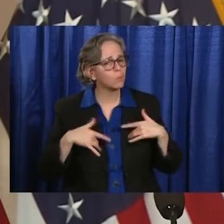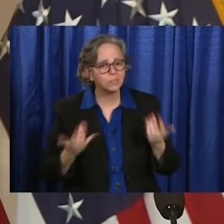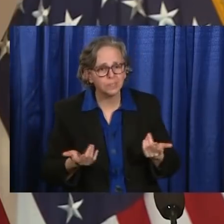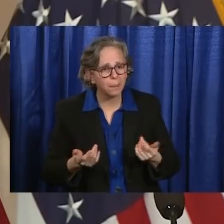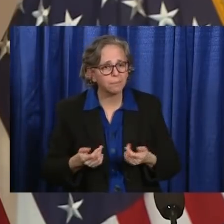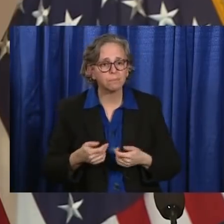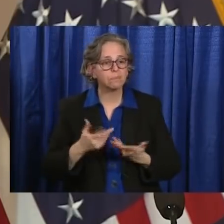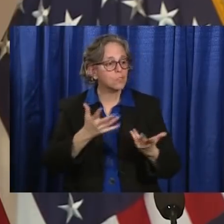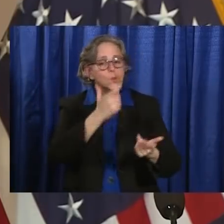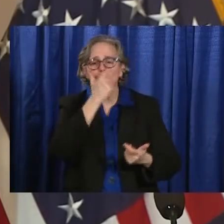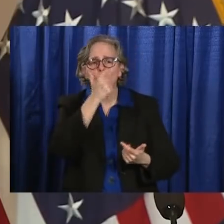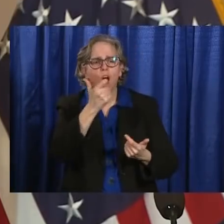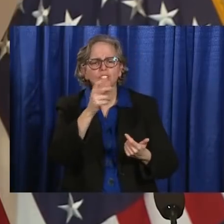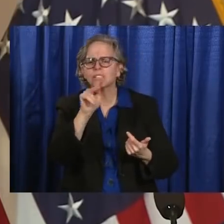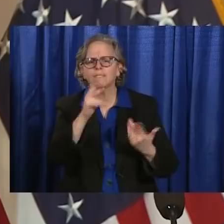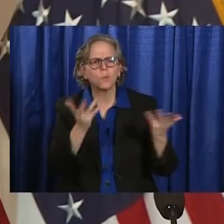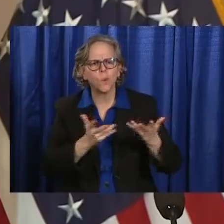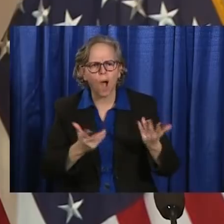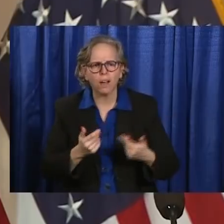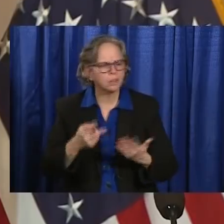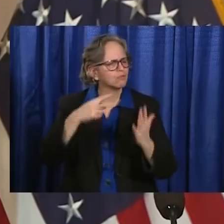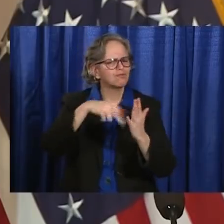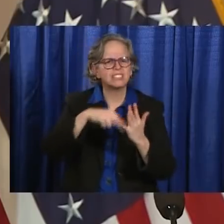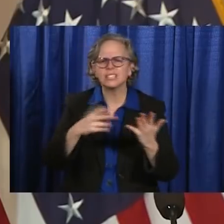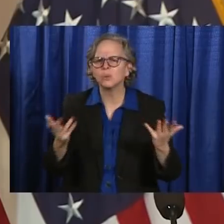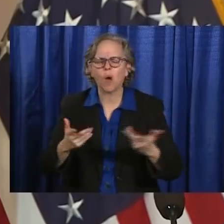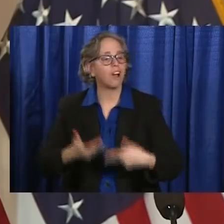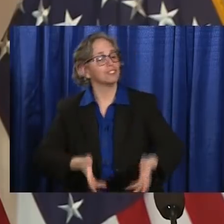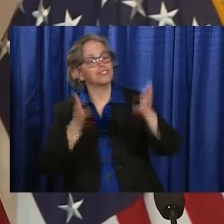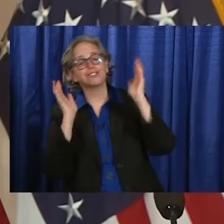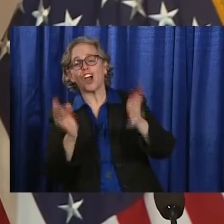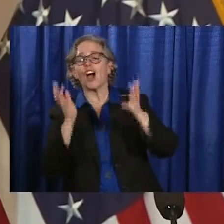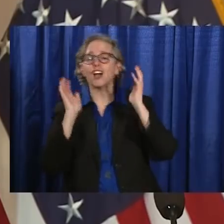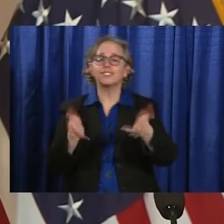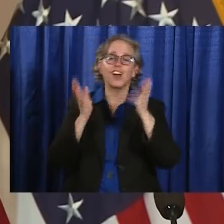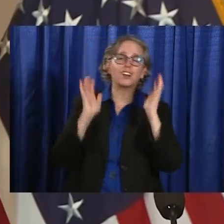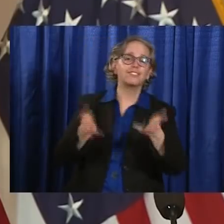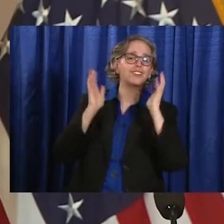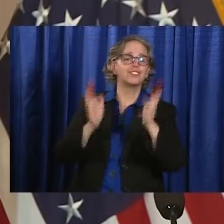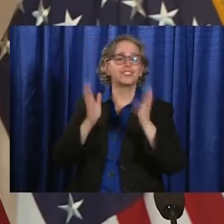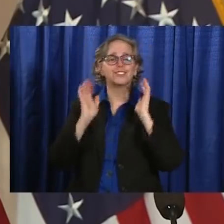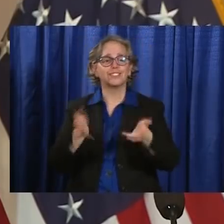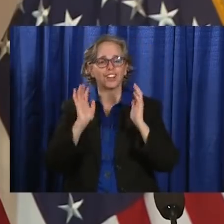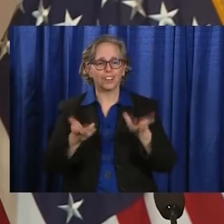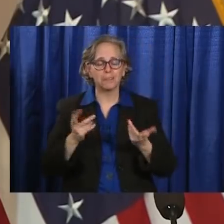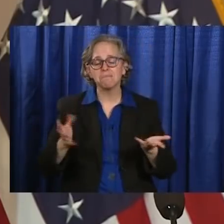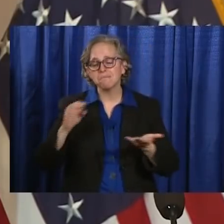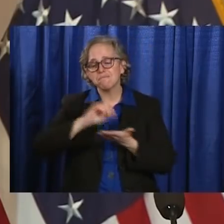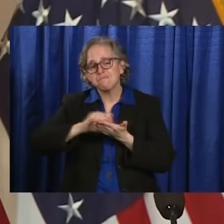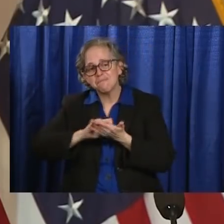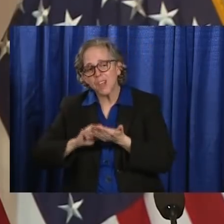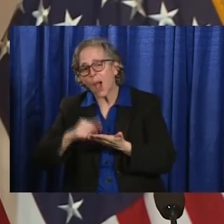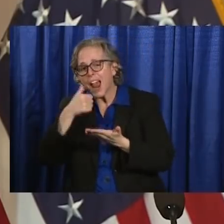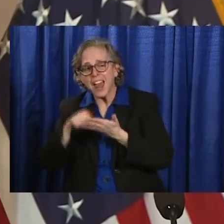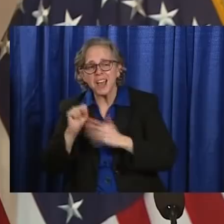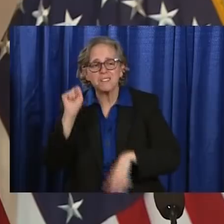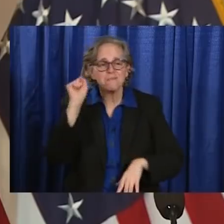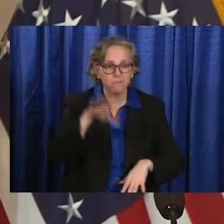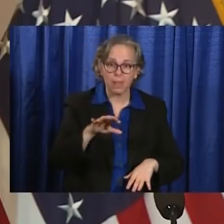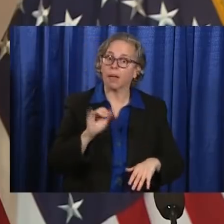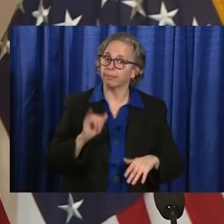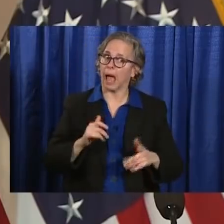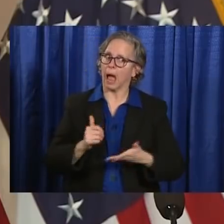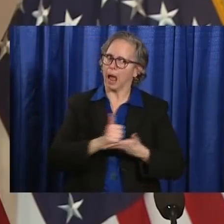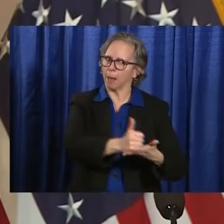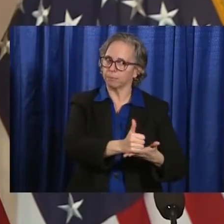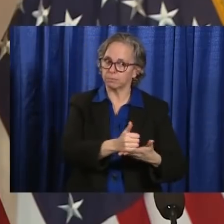TV? What are you reading? Again, passing notes, sending letters. All of these things make a difference. Ask if they need help